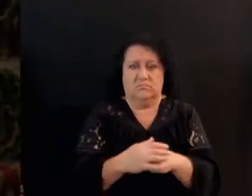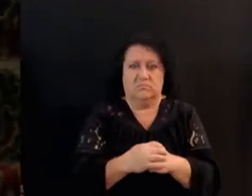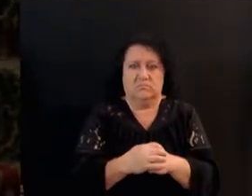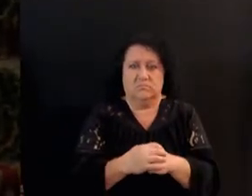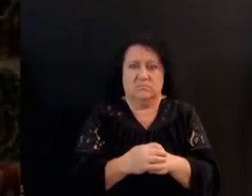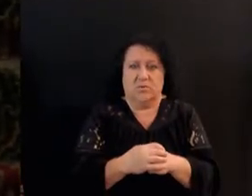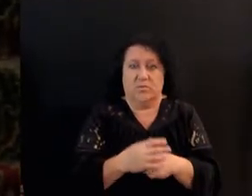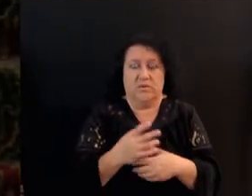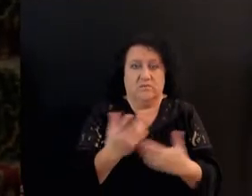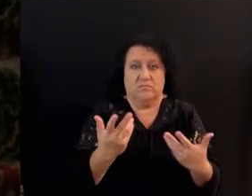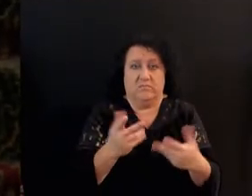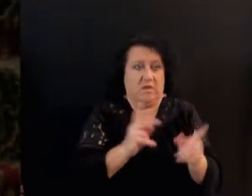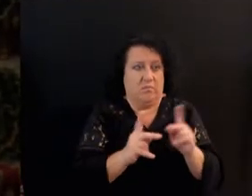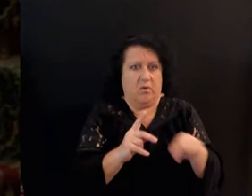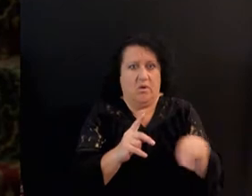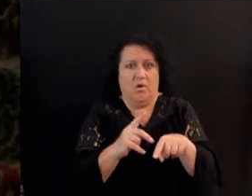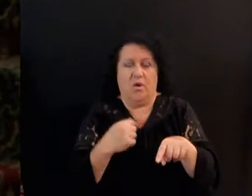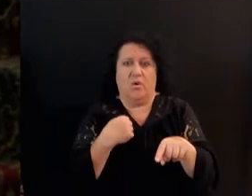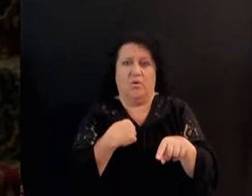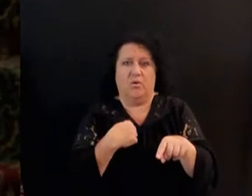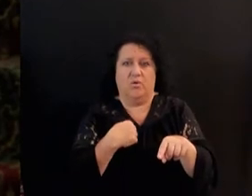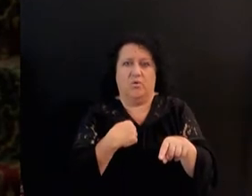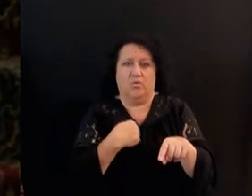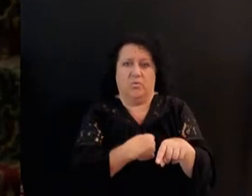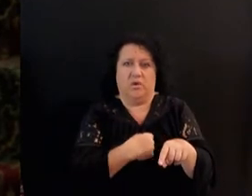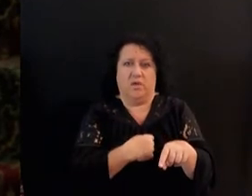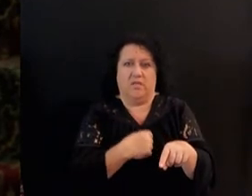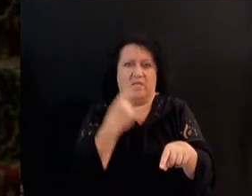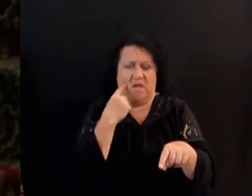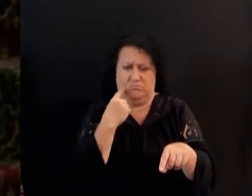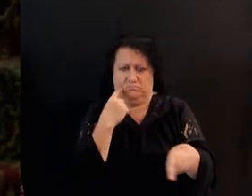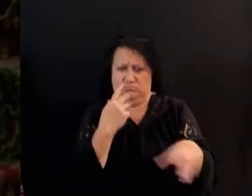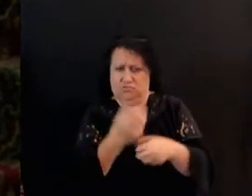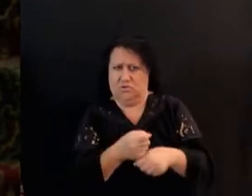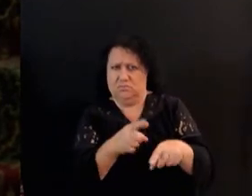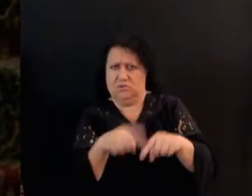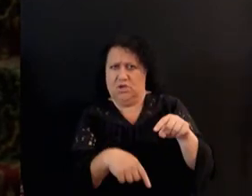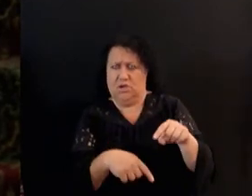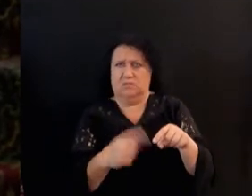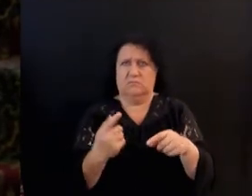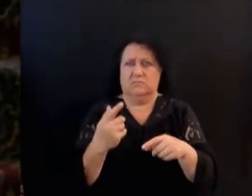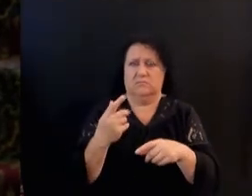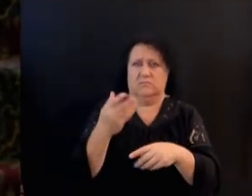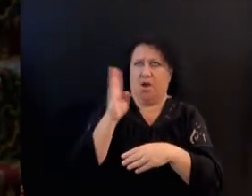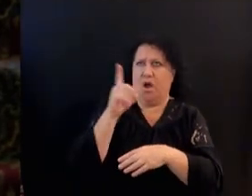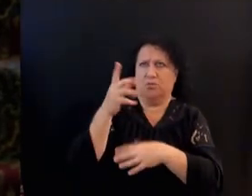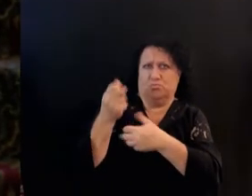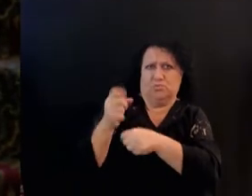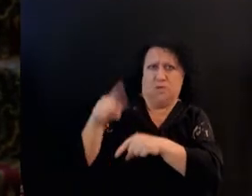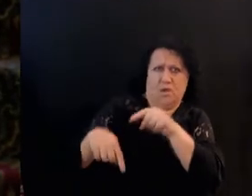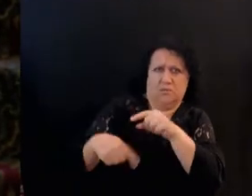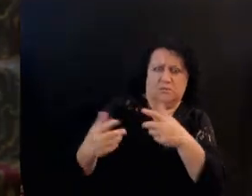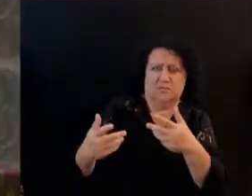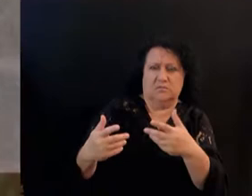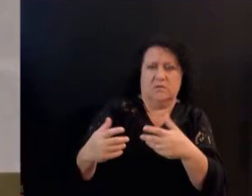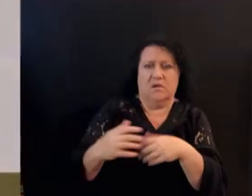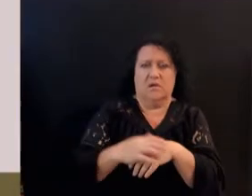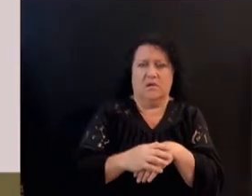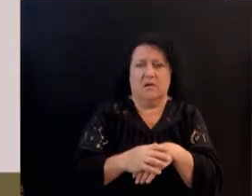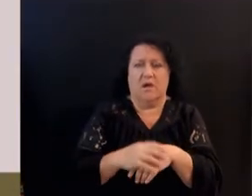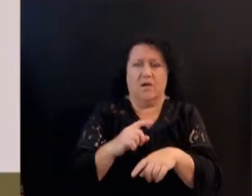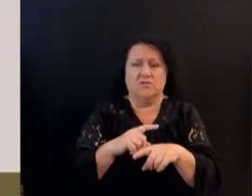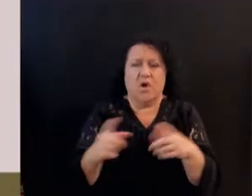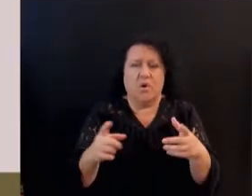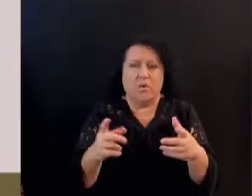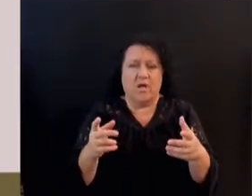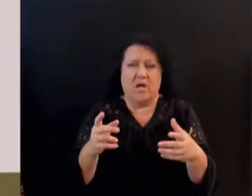God. The question we have to ask is how do we nurture a thankful heart? How do we do this? If